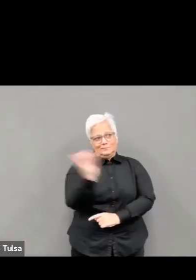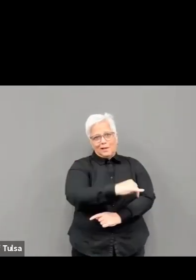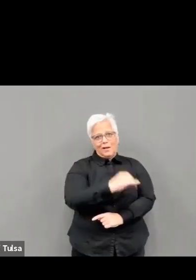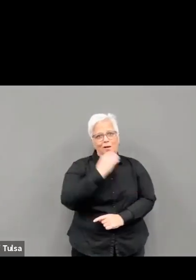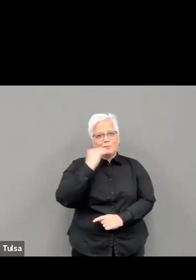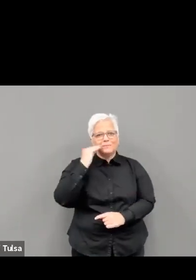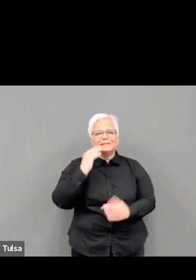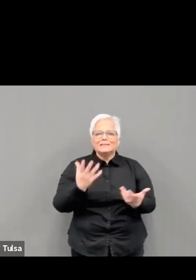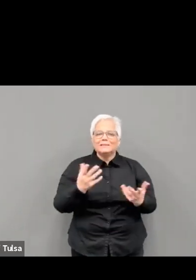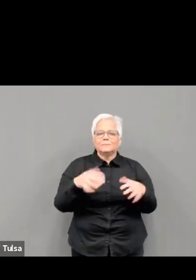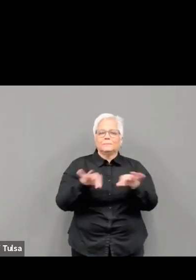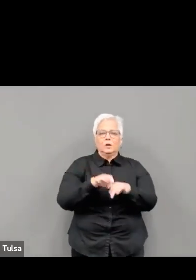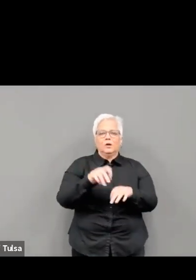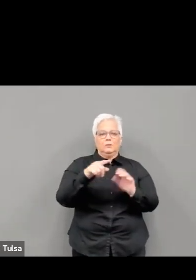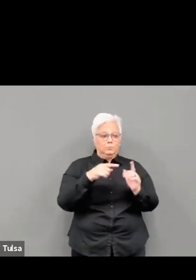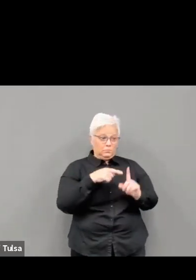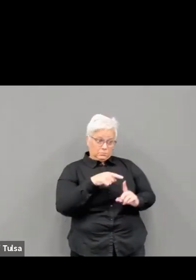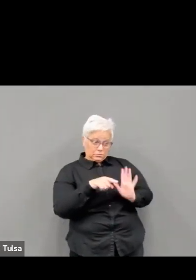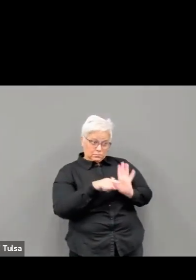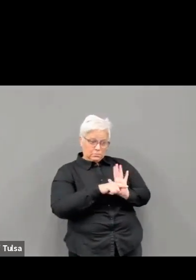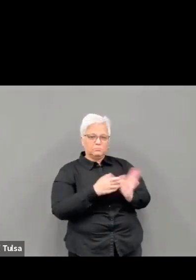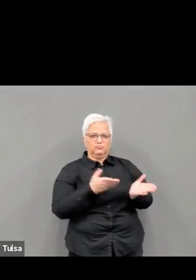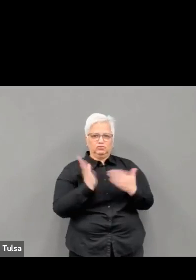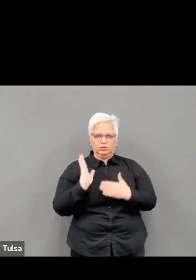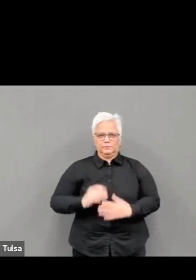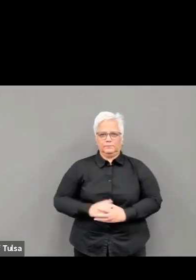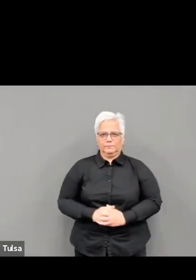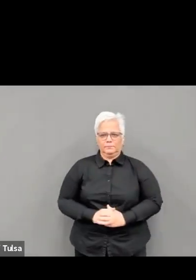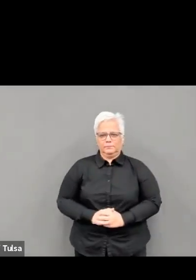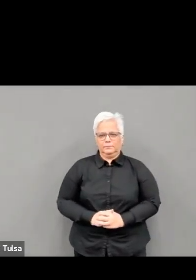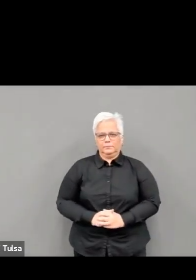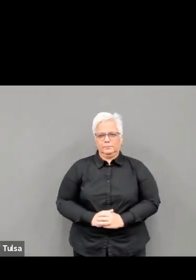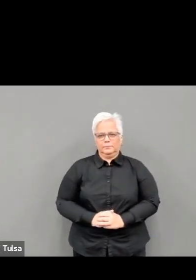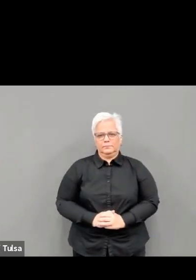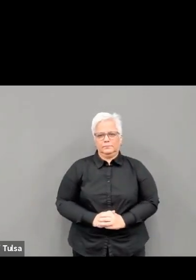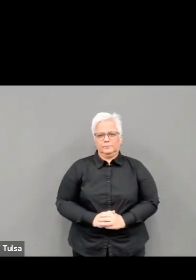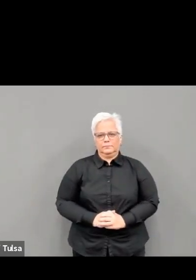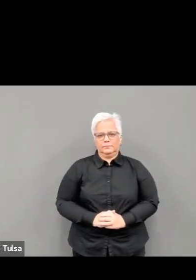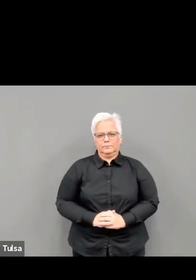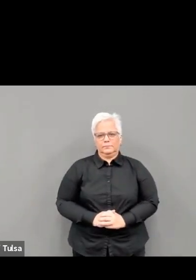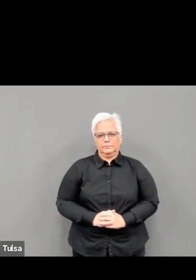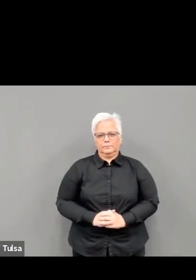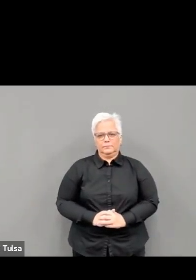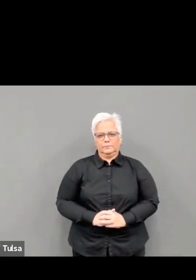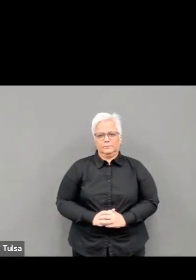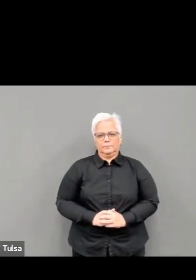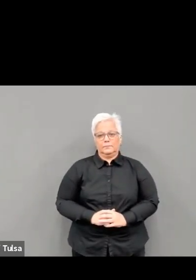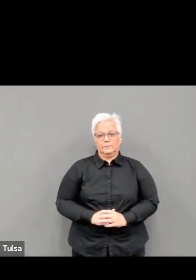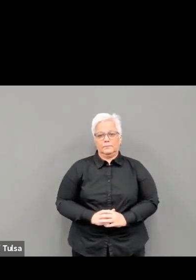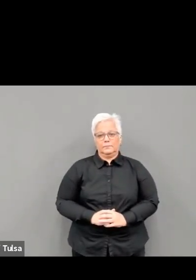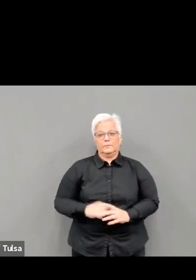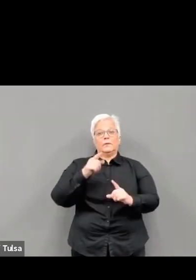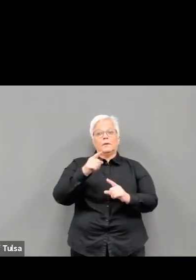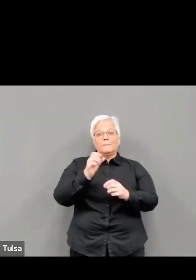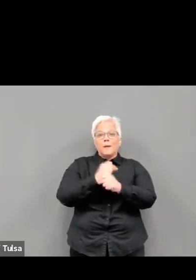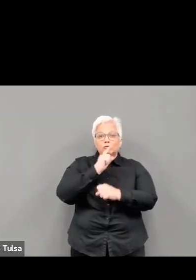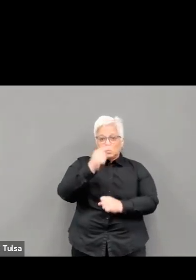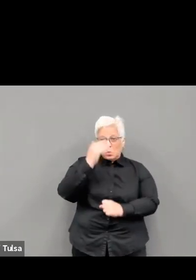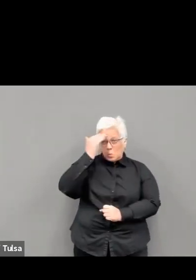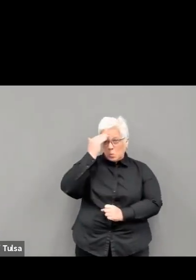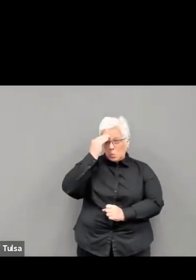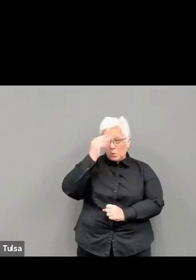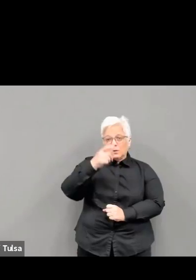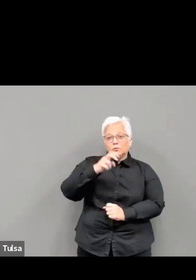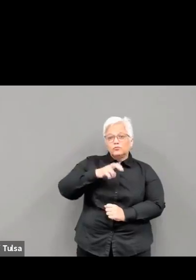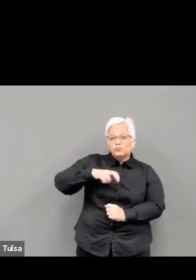milestone of more than one million Oklahomans vaccinated. We want to vaccinate everyone who wants to receive a vaccine. As